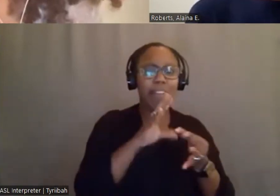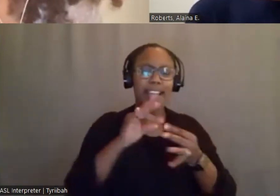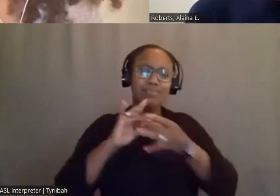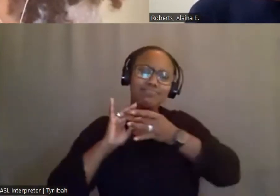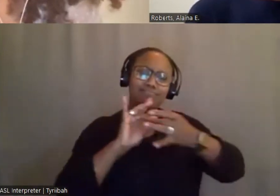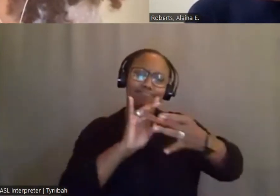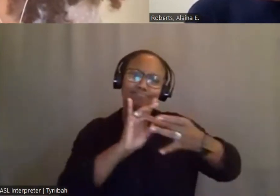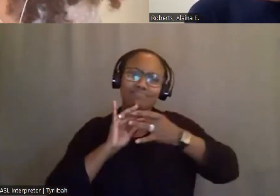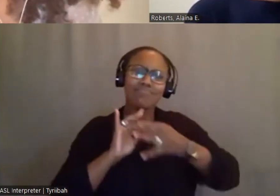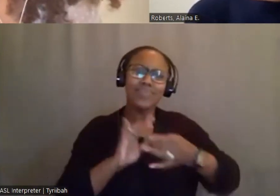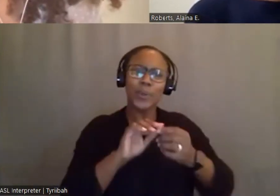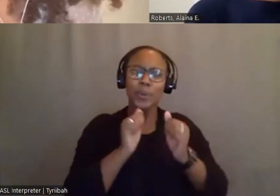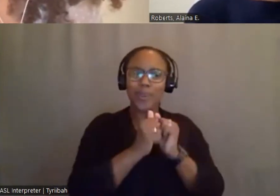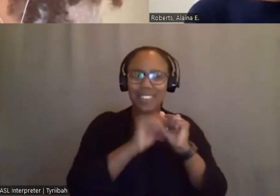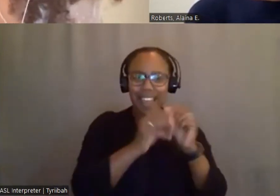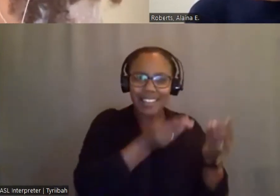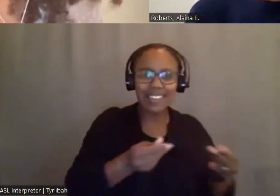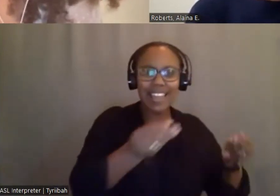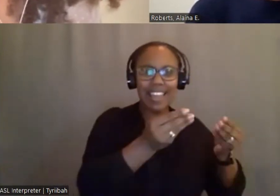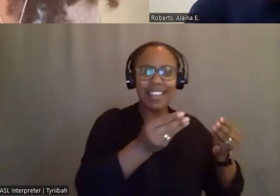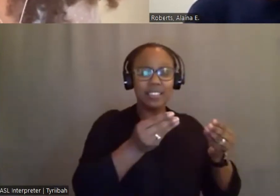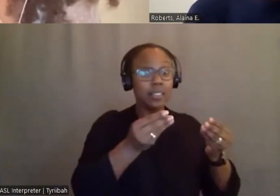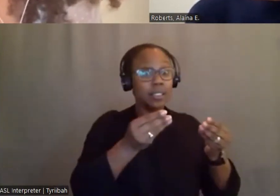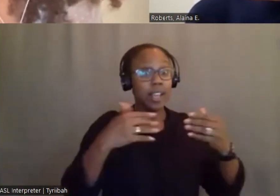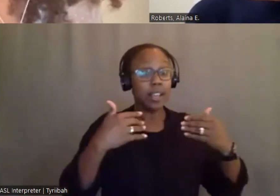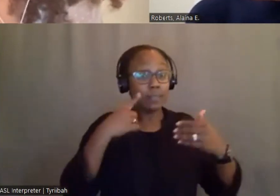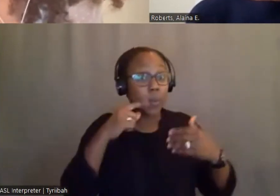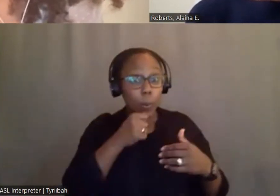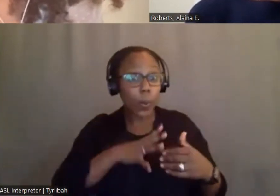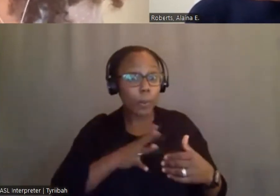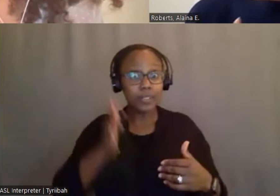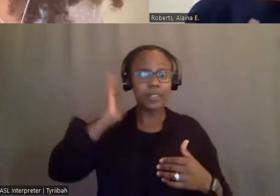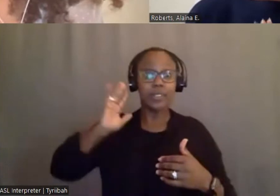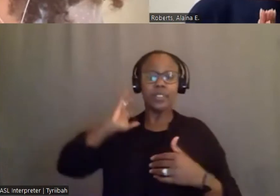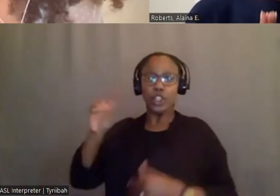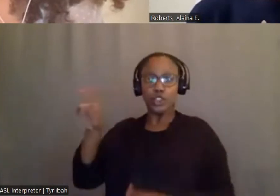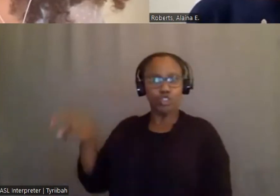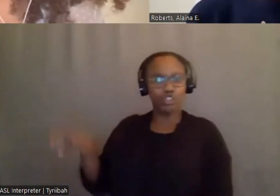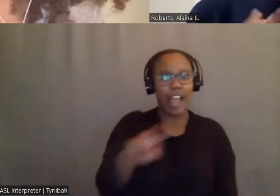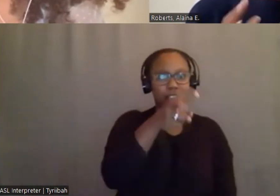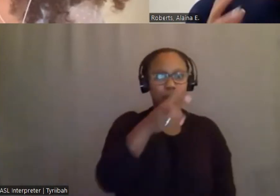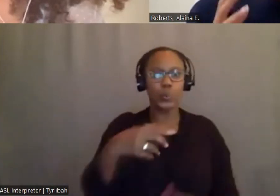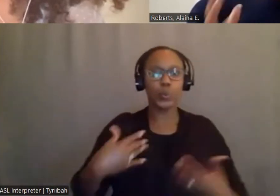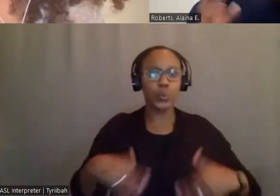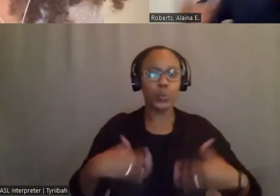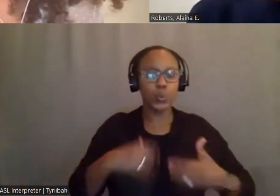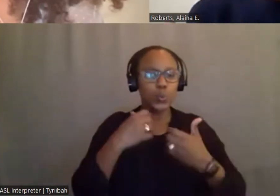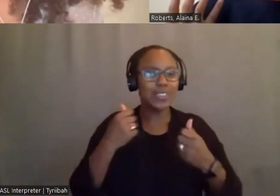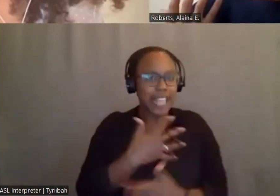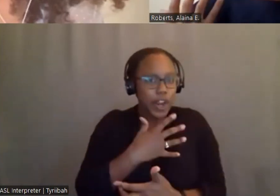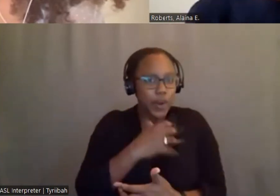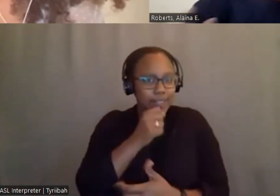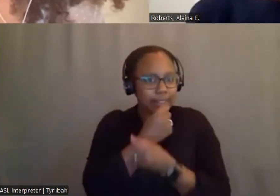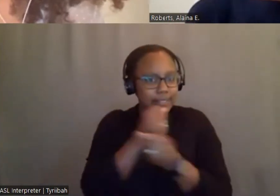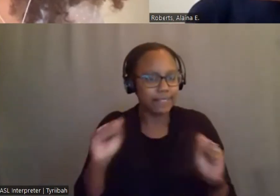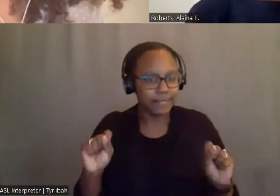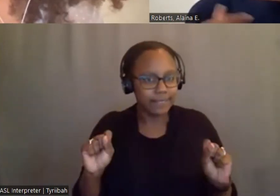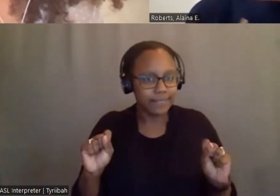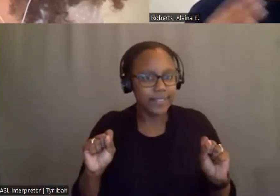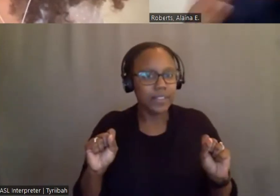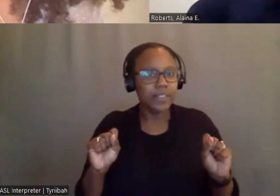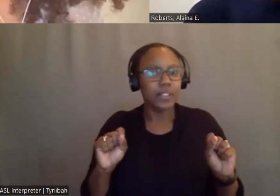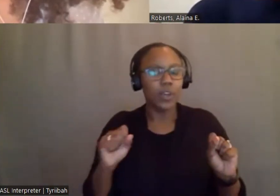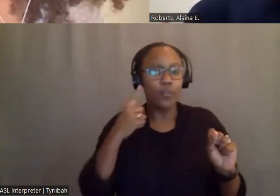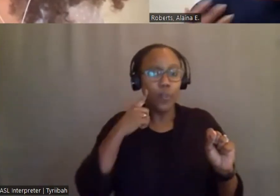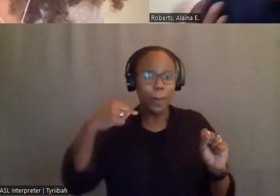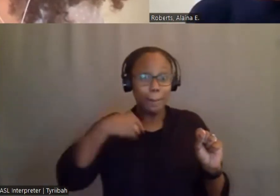travel is very scary, especially for a woman. And so to me, that really kind of told me that the core of my book and of my story